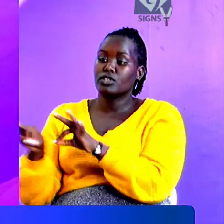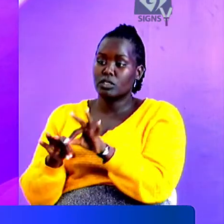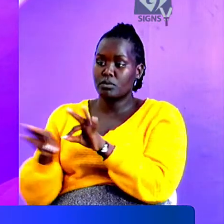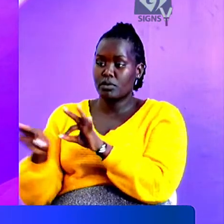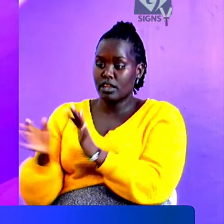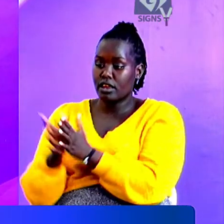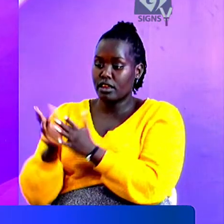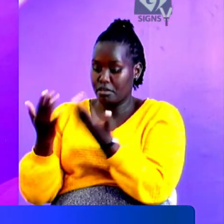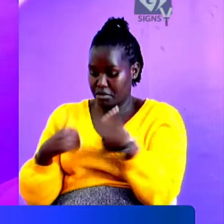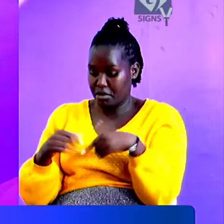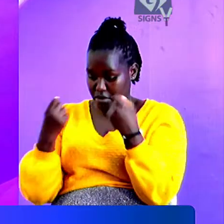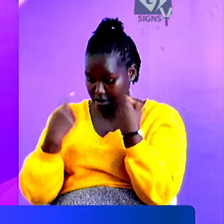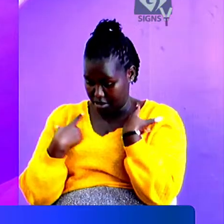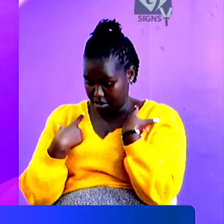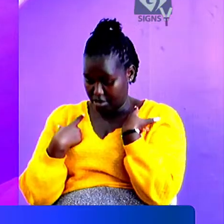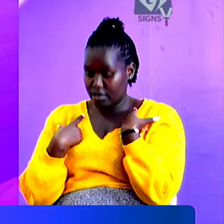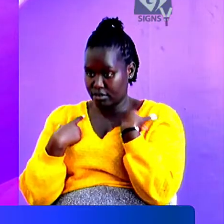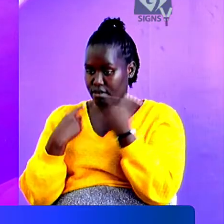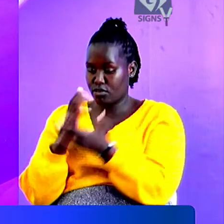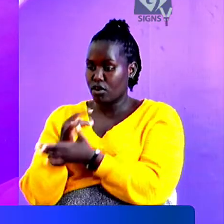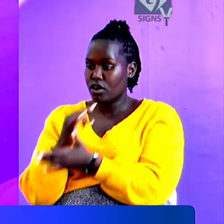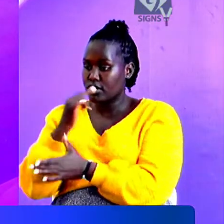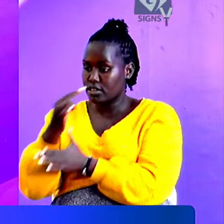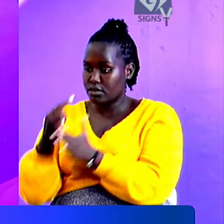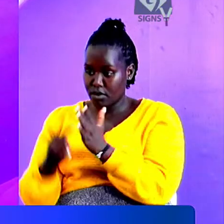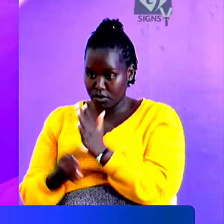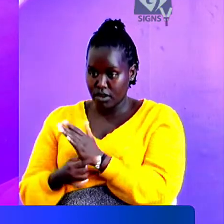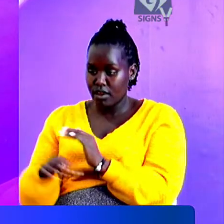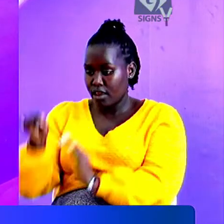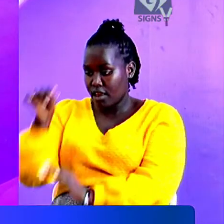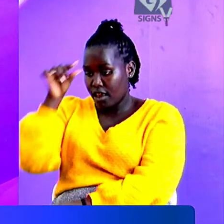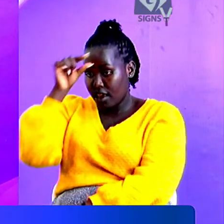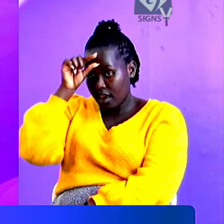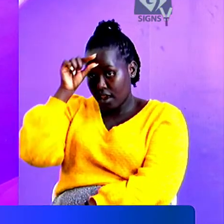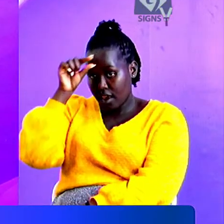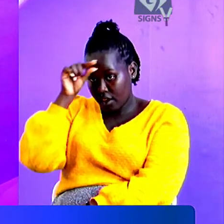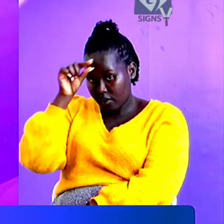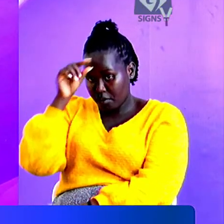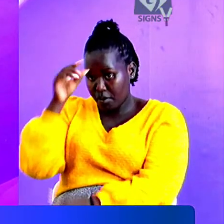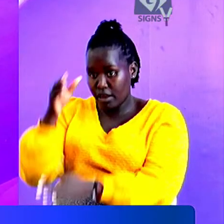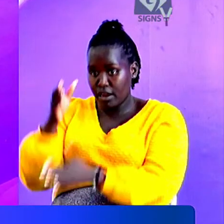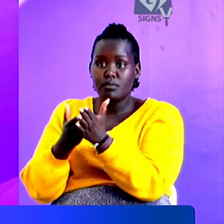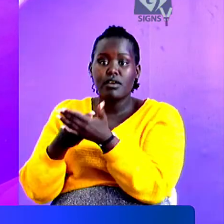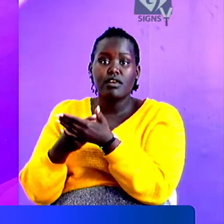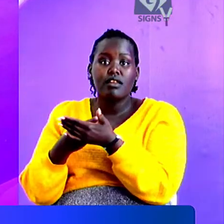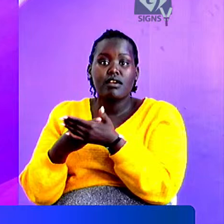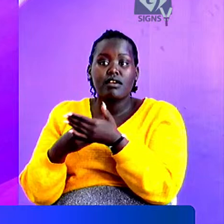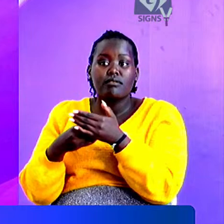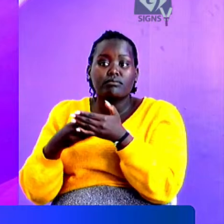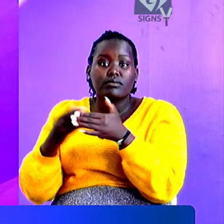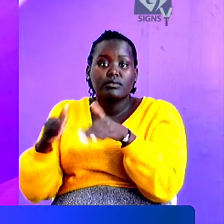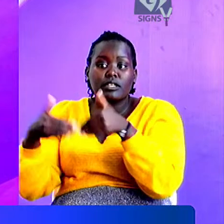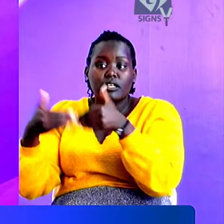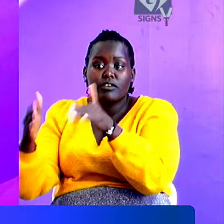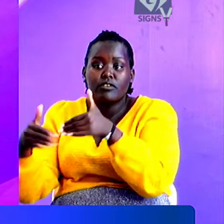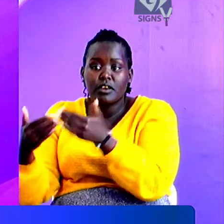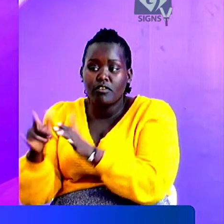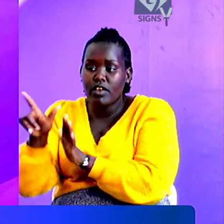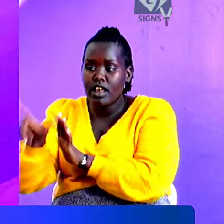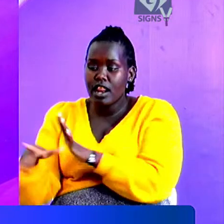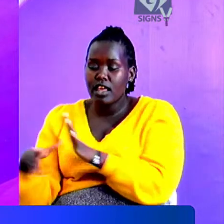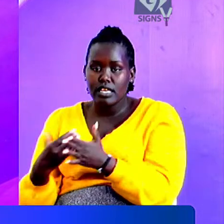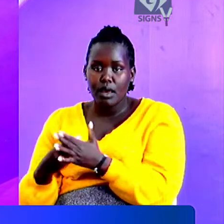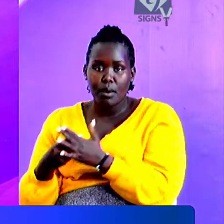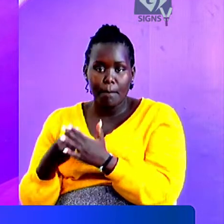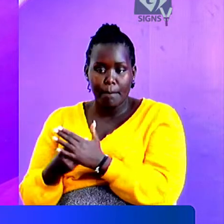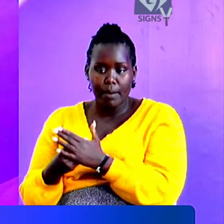him. What he said is the government has been releasing shortfalls, has been releasing less money Yeah.